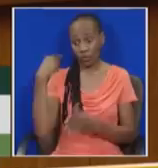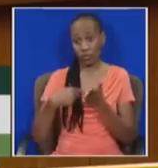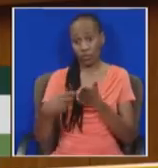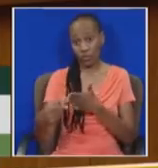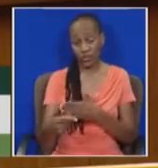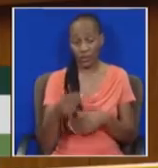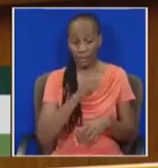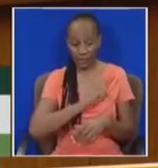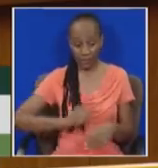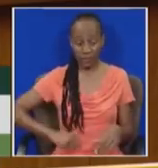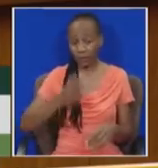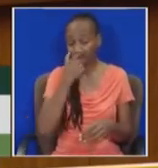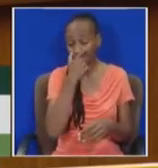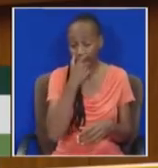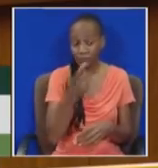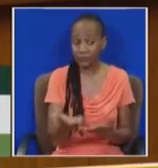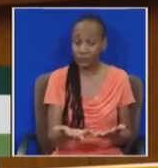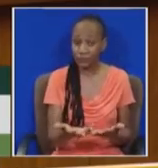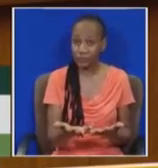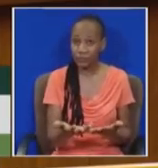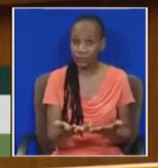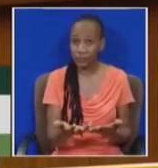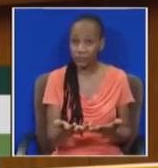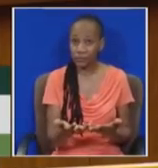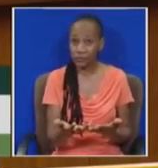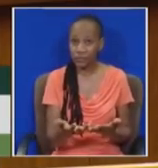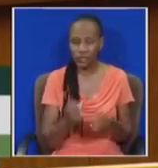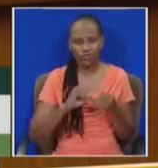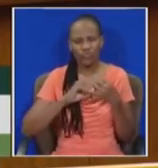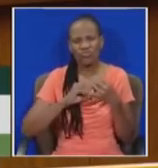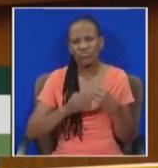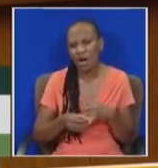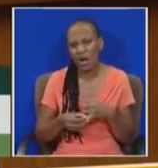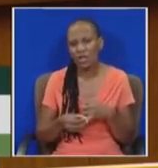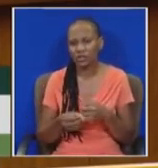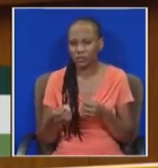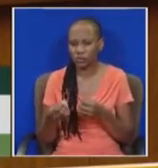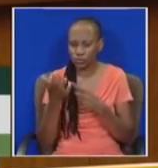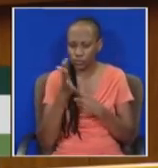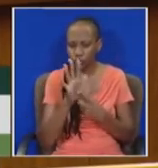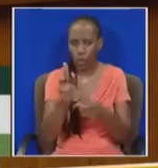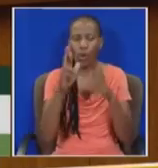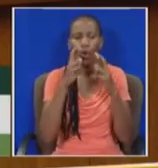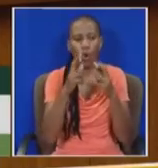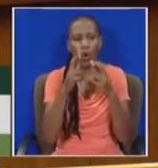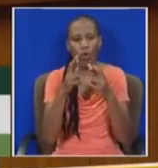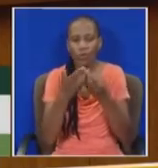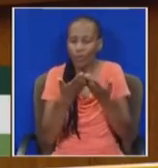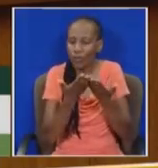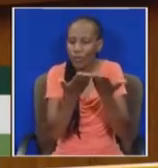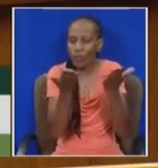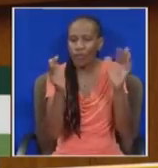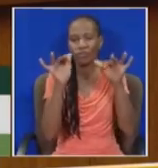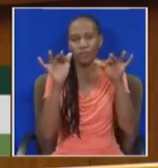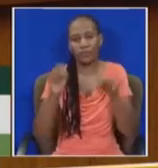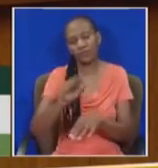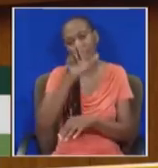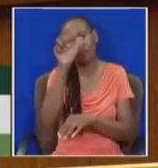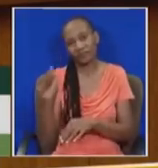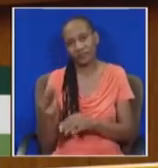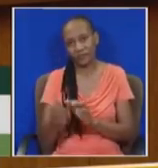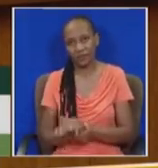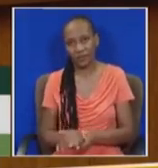President Ramaphosa went some way in reinstalling this hope in the hearts of the people of our beautiful